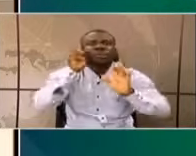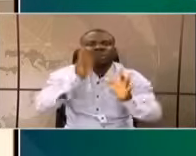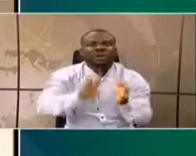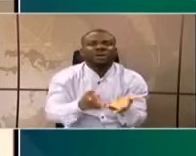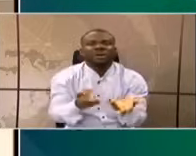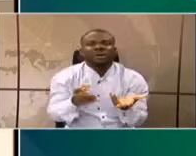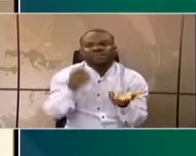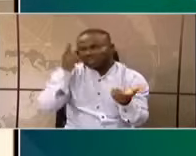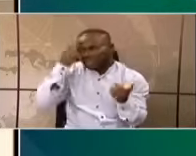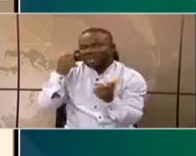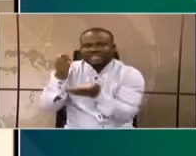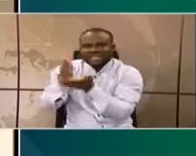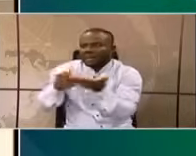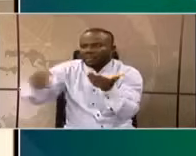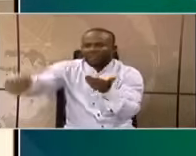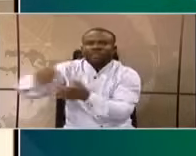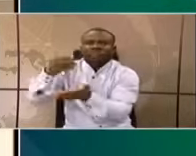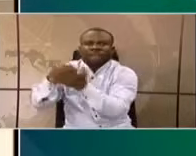out.